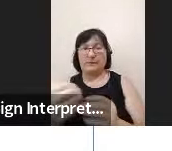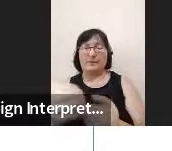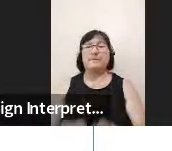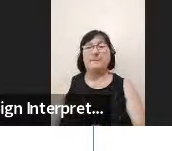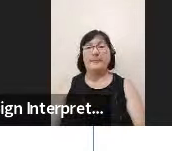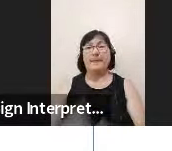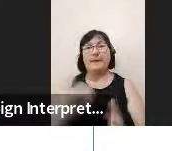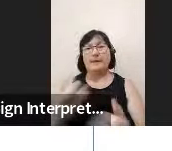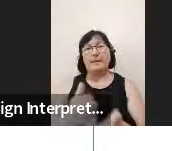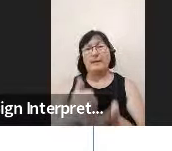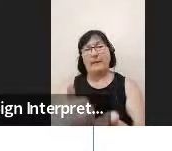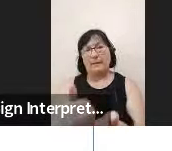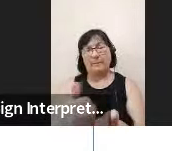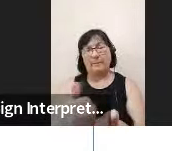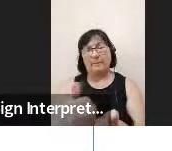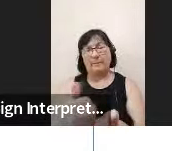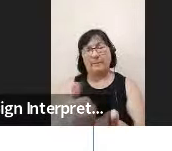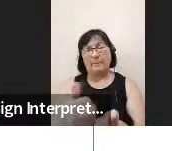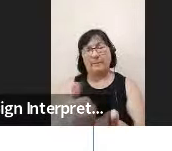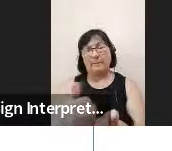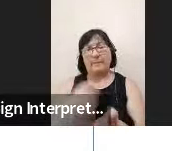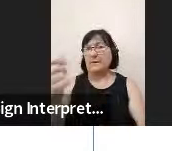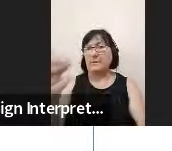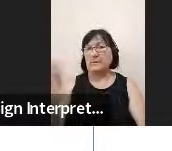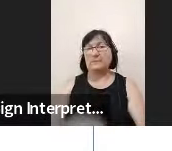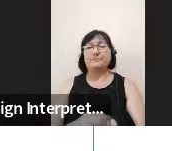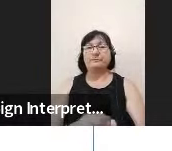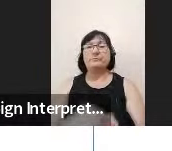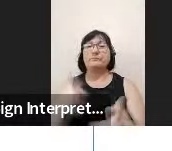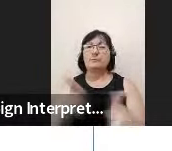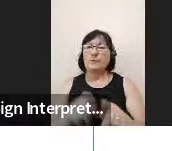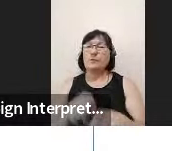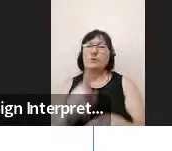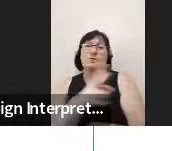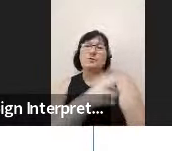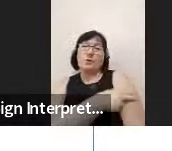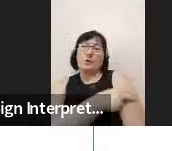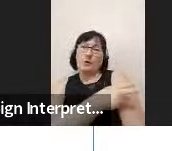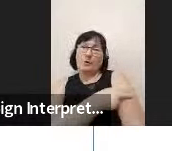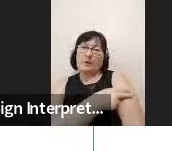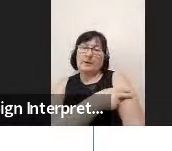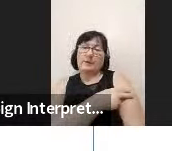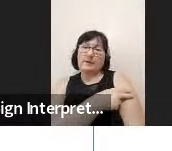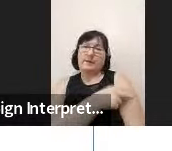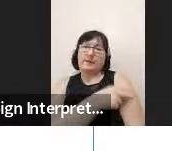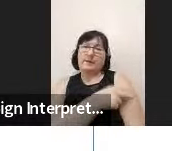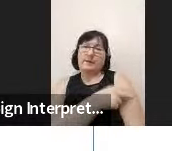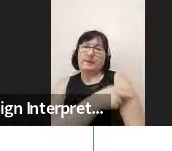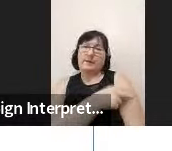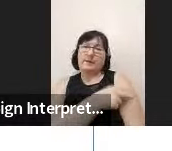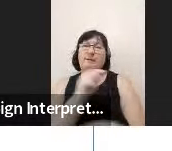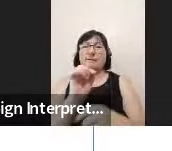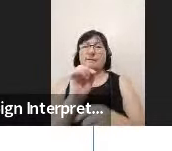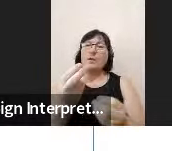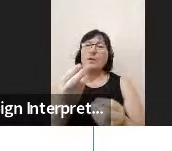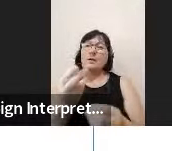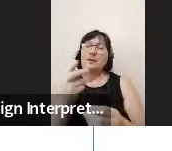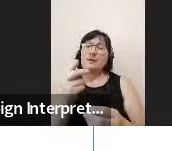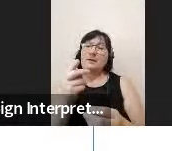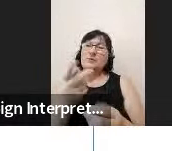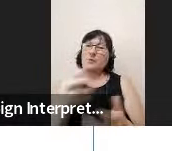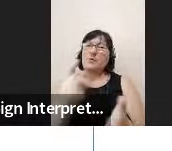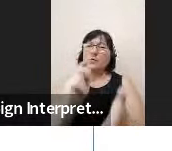amounts. These securities are the securities that are requested when one makes an application for a deferment account or bonds and so